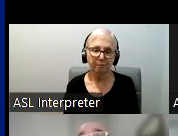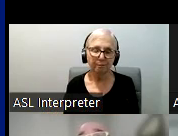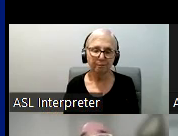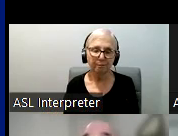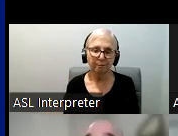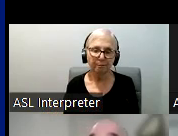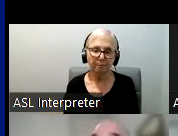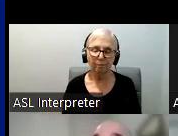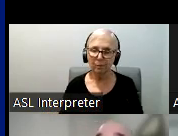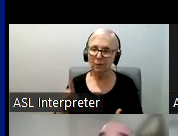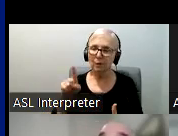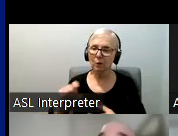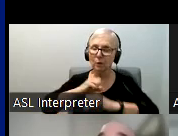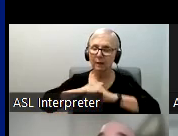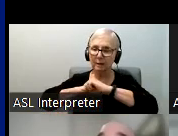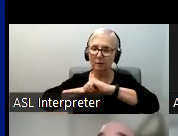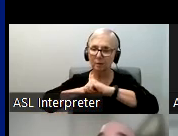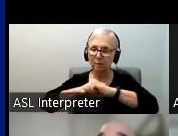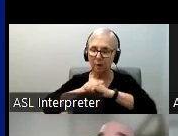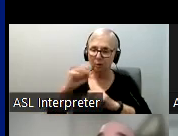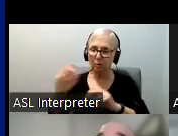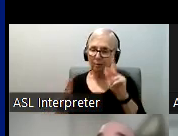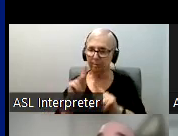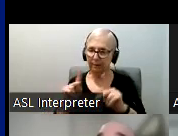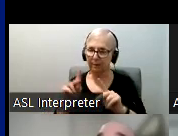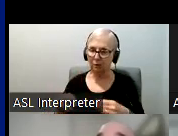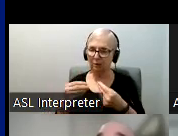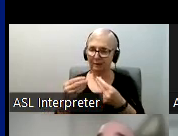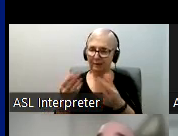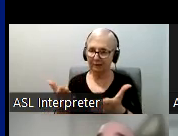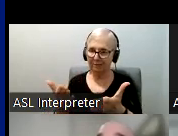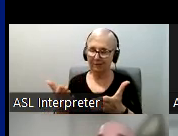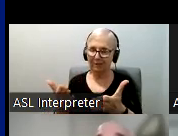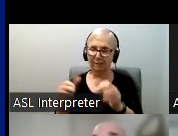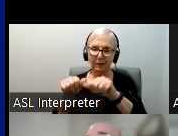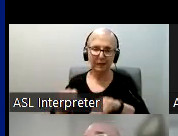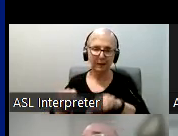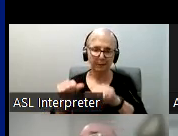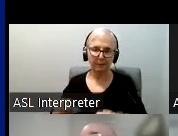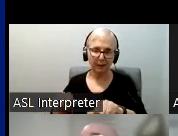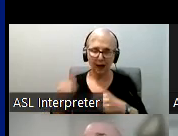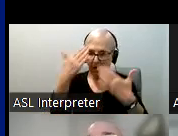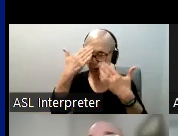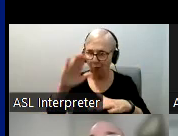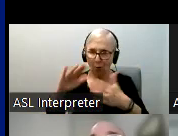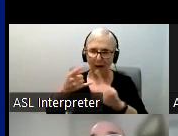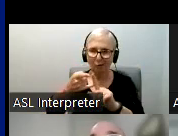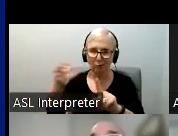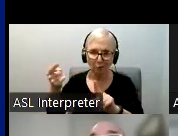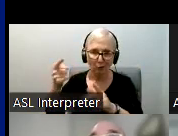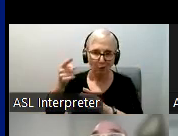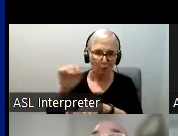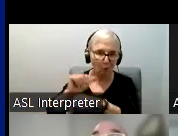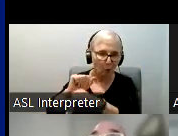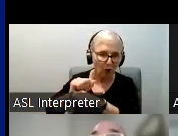Do we need to promote people to be able to give them the ability to make public comment? I don't know how Zoom works, but I'm double checking she